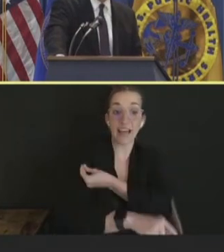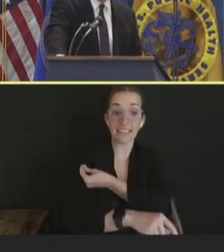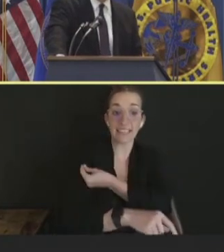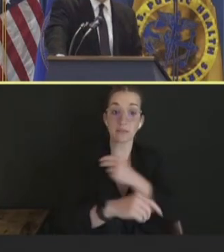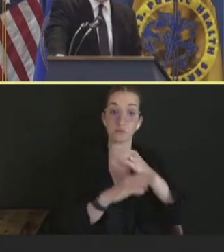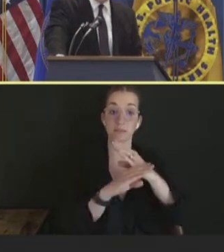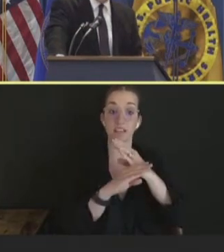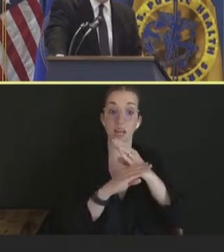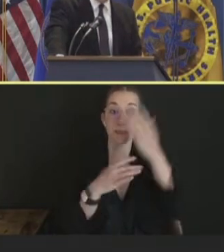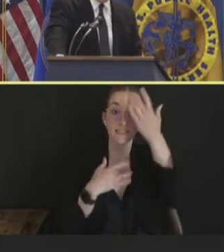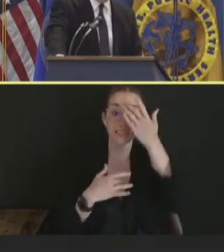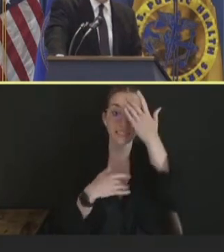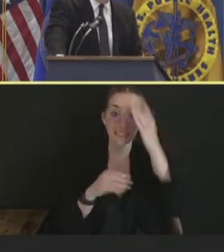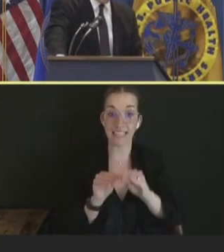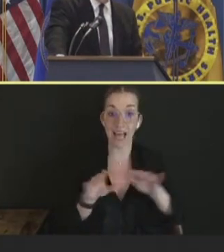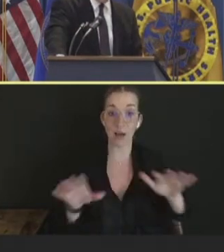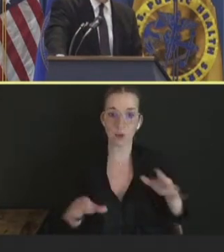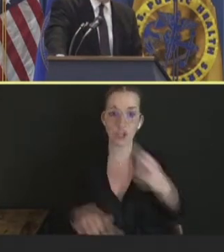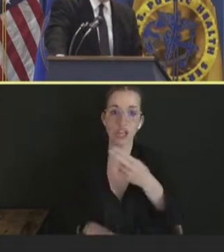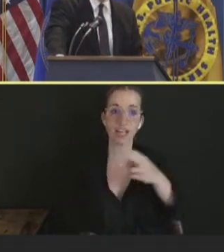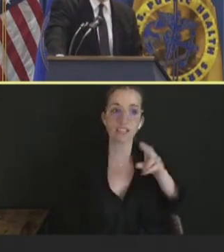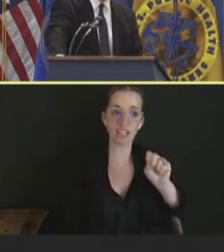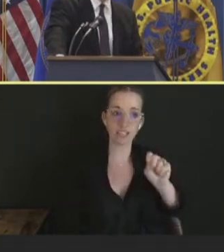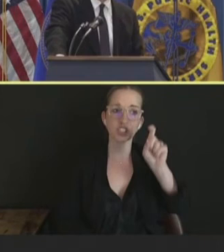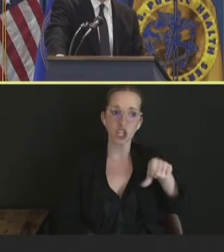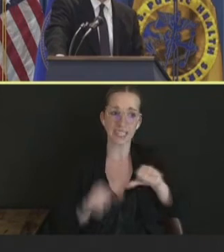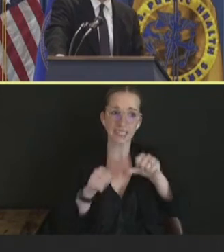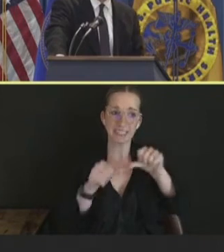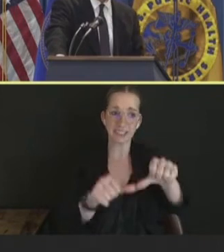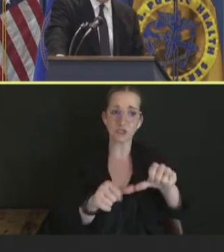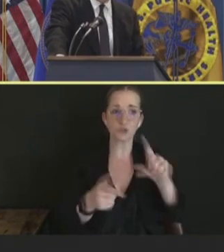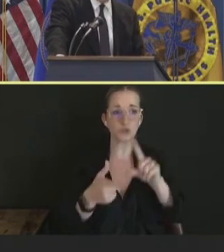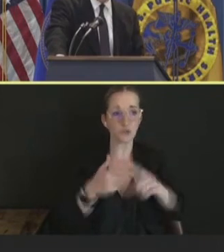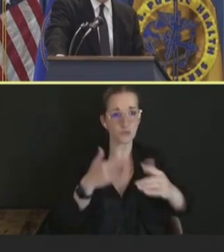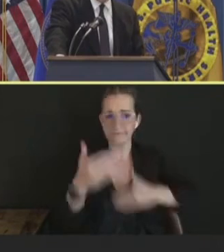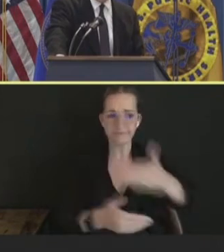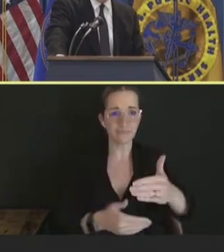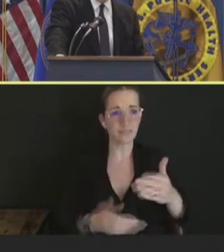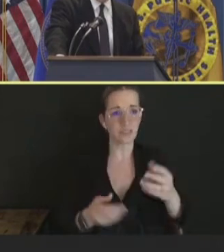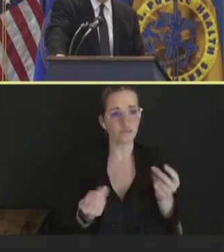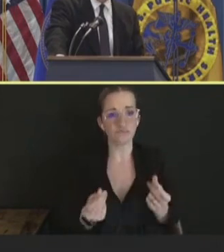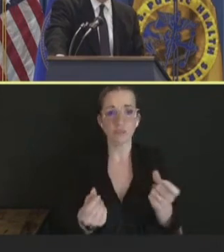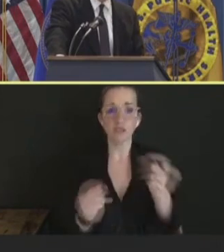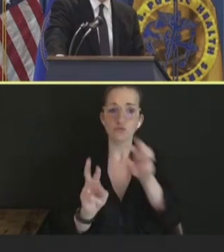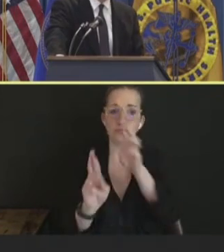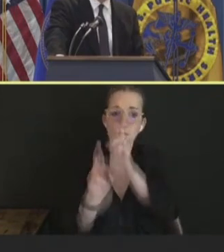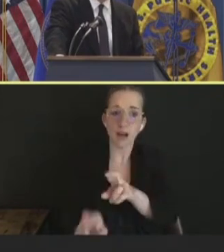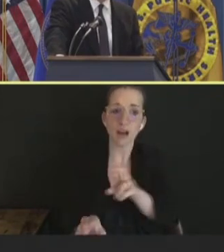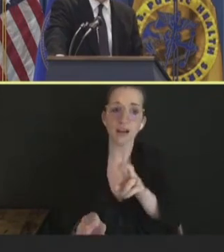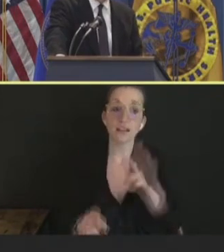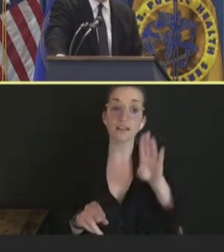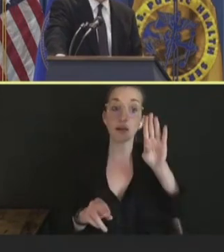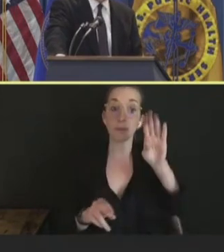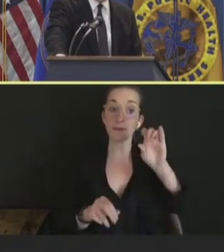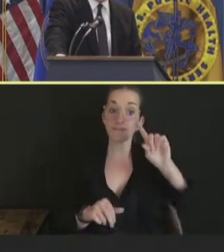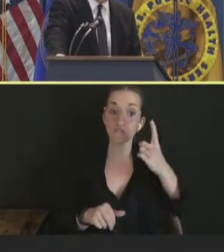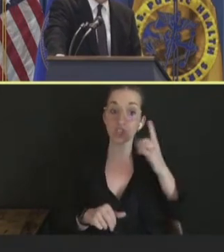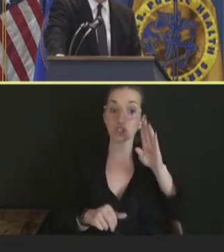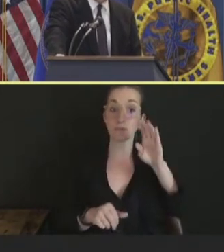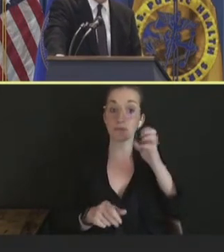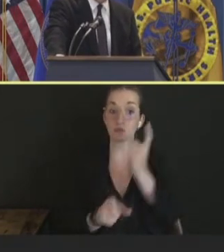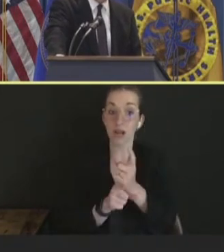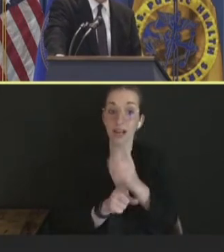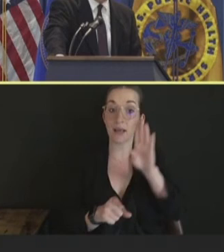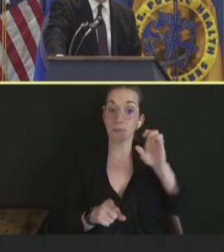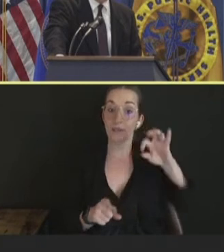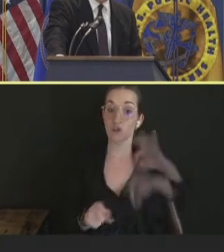right, and be credible. Again, this is self-explanatory and it's unchanged from previously. We need to be